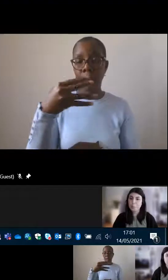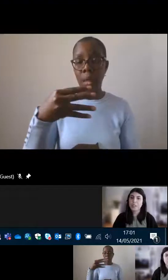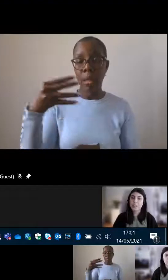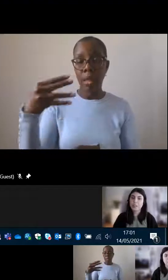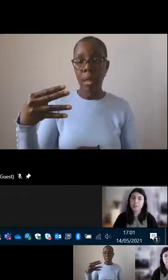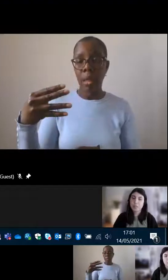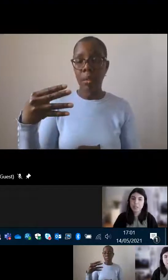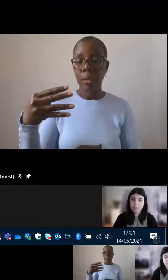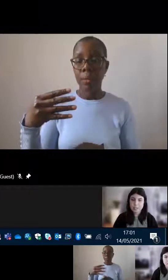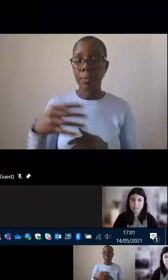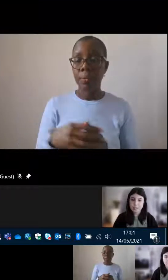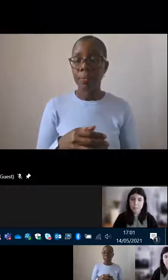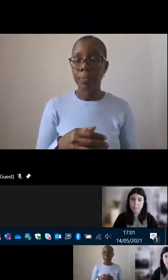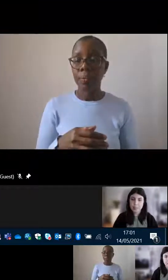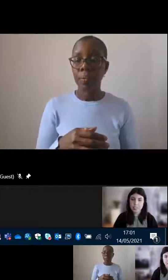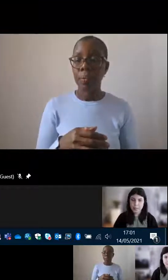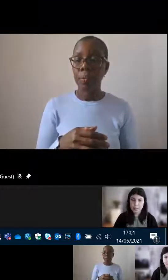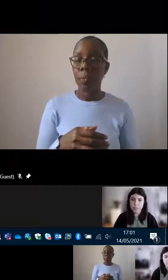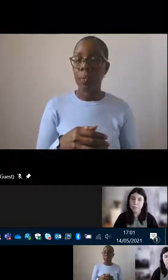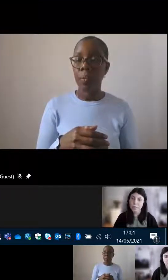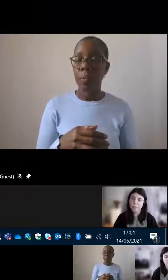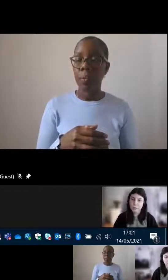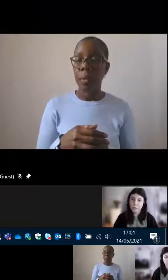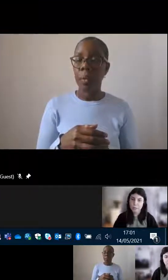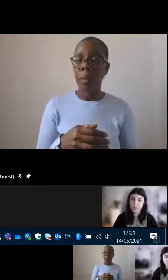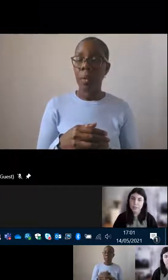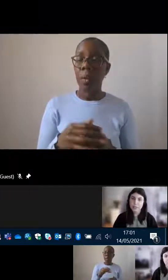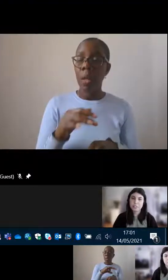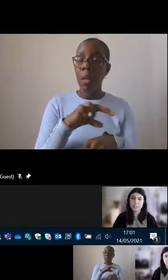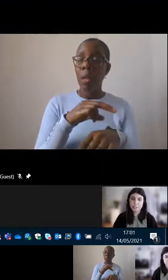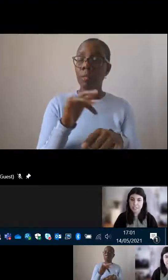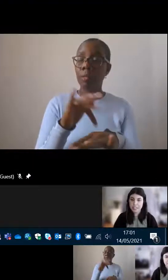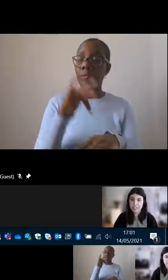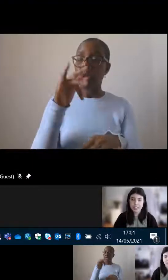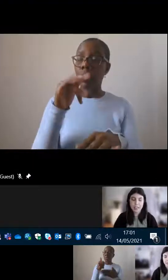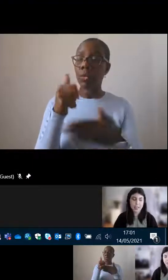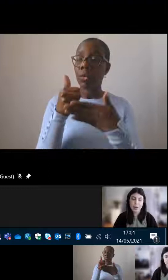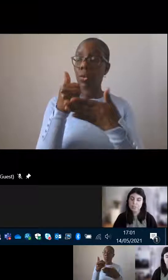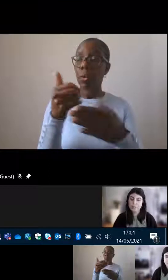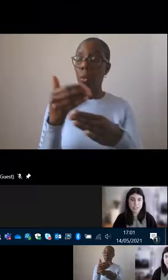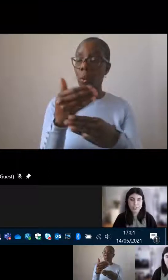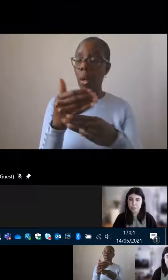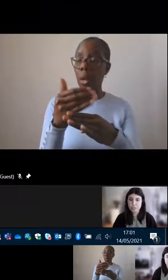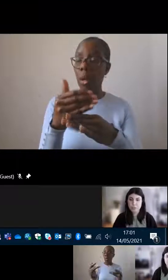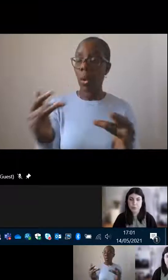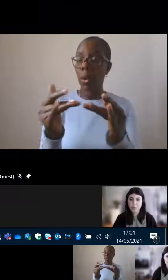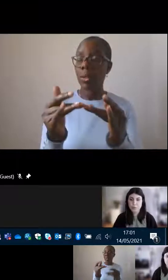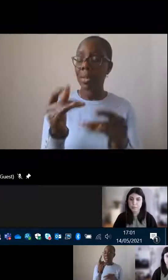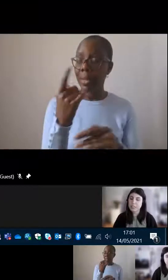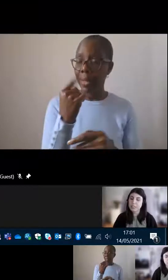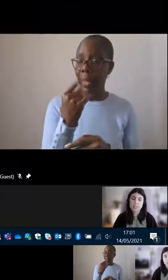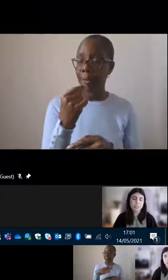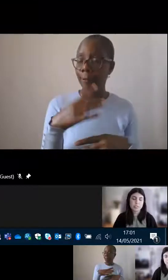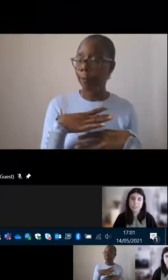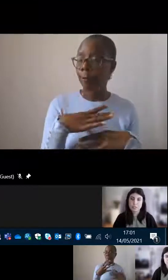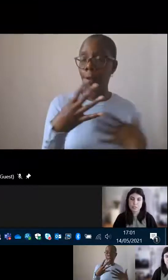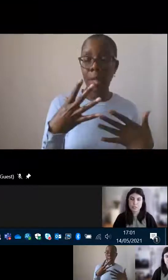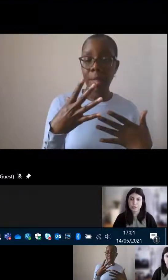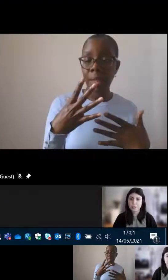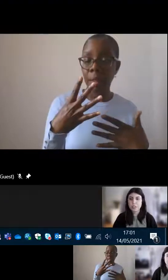professional support worker can be contacted by email or phone for free and confidential support,